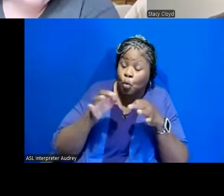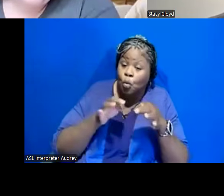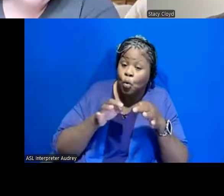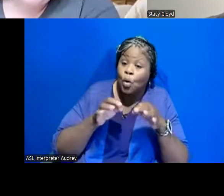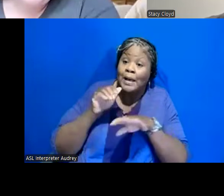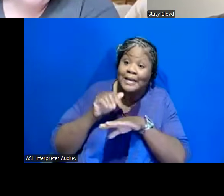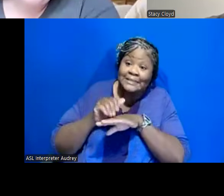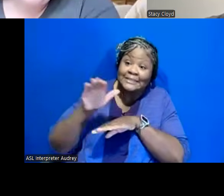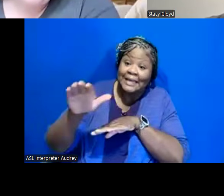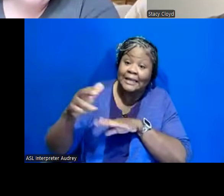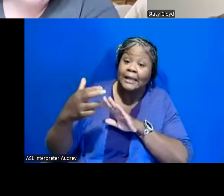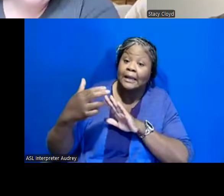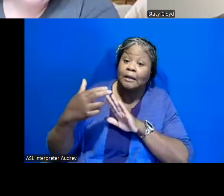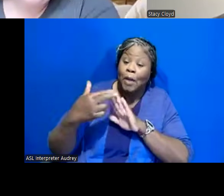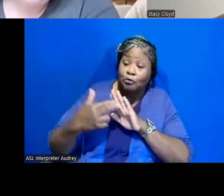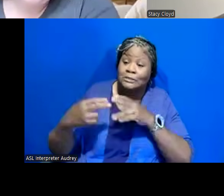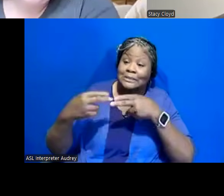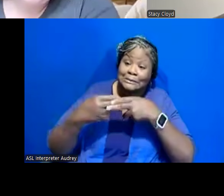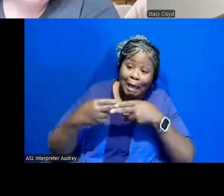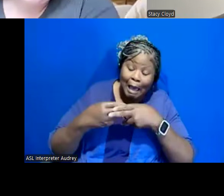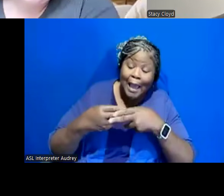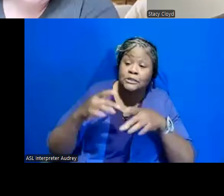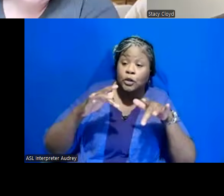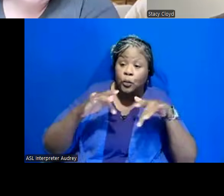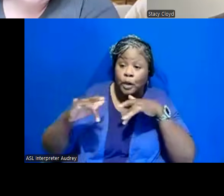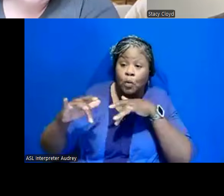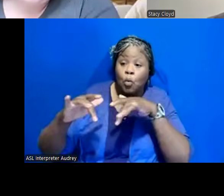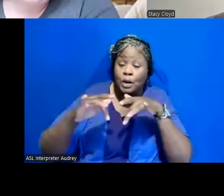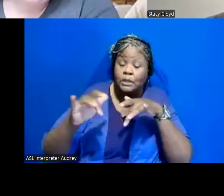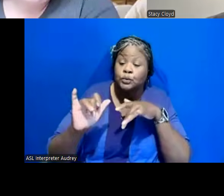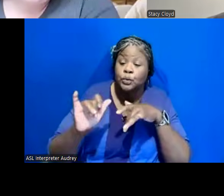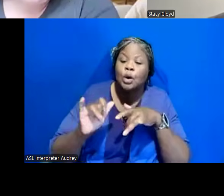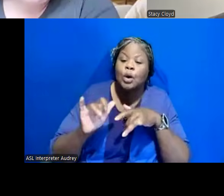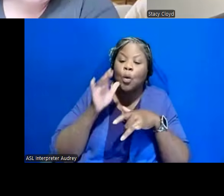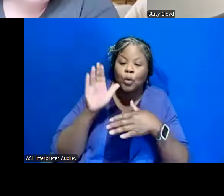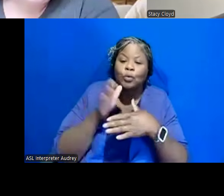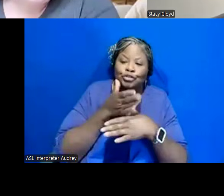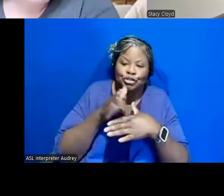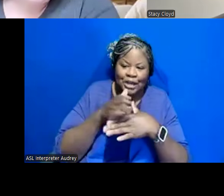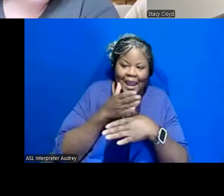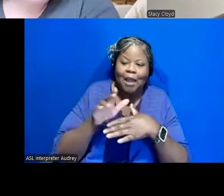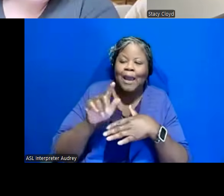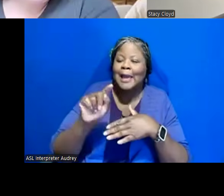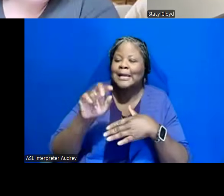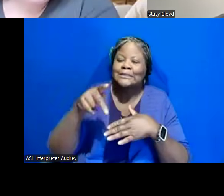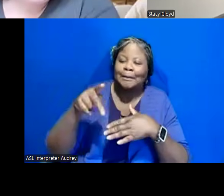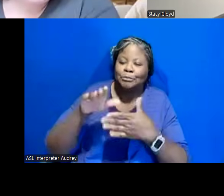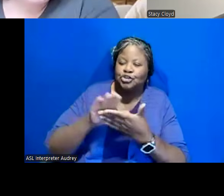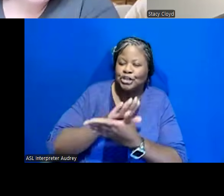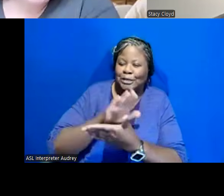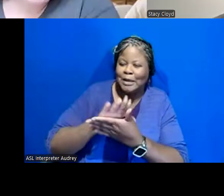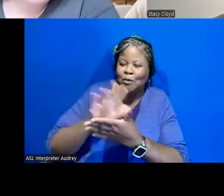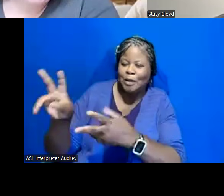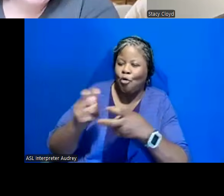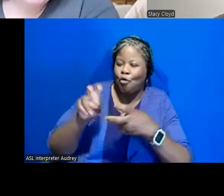sending registrants the slides and the recording, we're also going to be sharing kind of a tip sheet of things that we've pulled